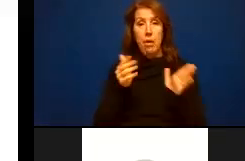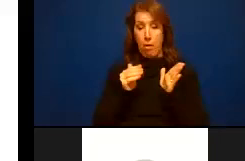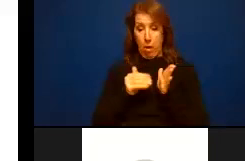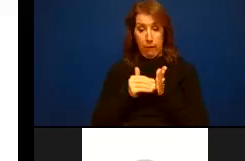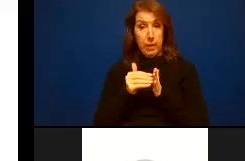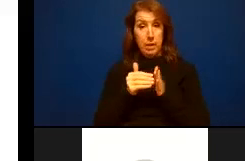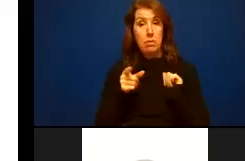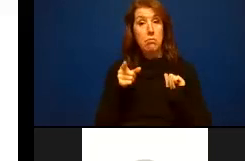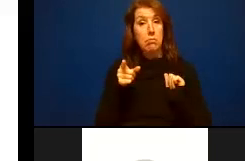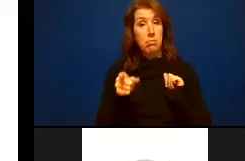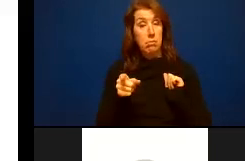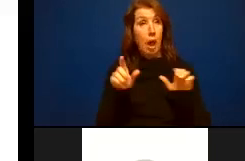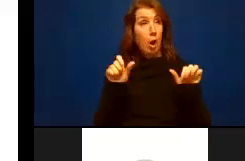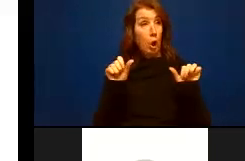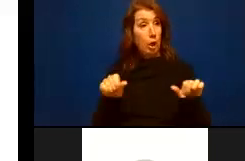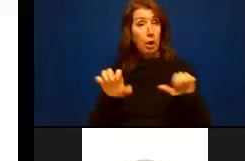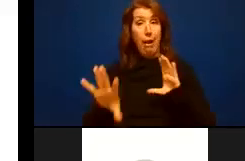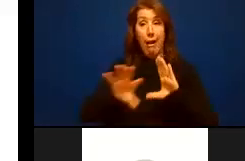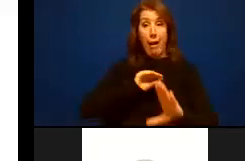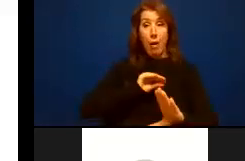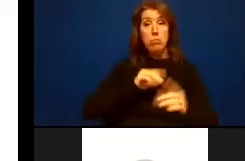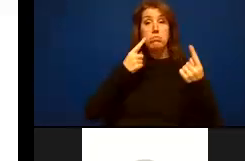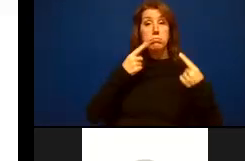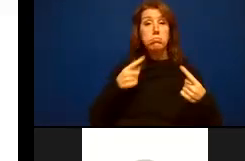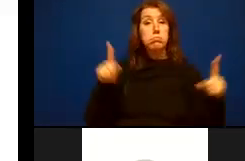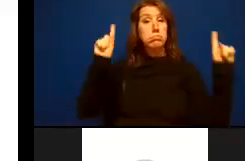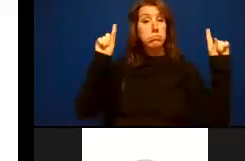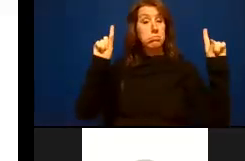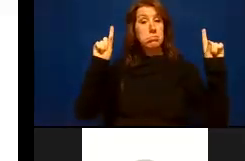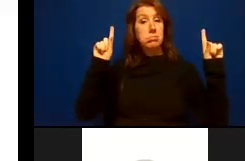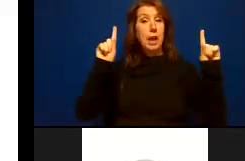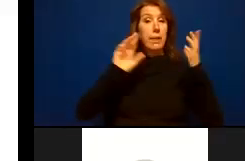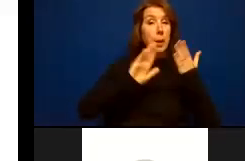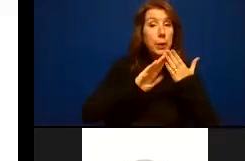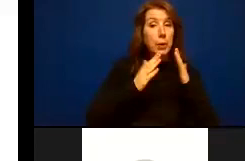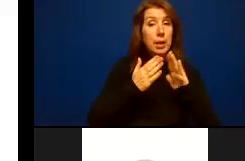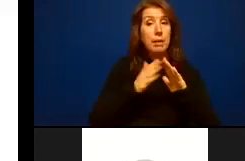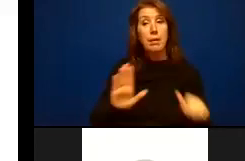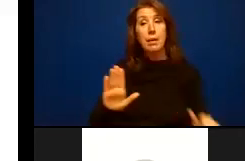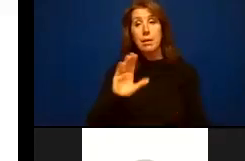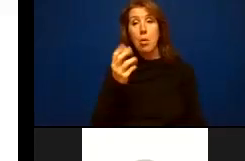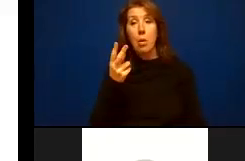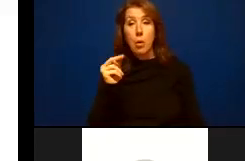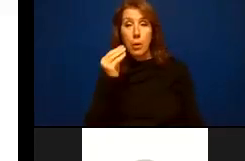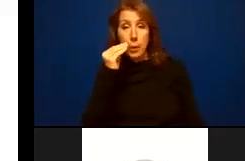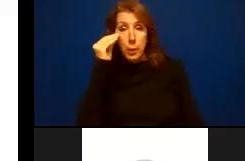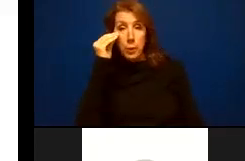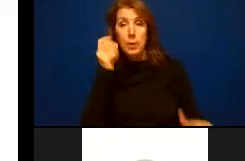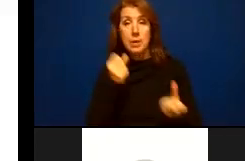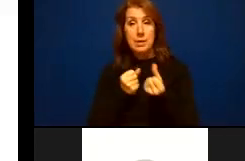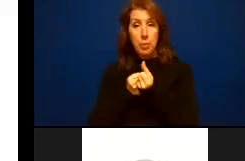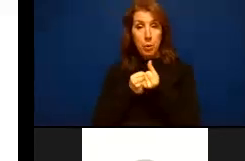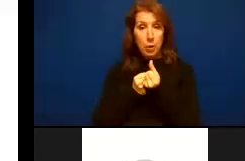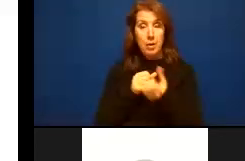could succeed and thrive in the community, in their own homes with support, that's a